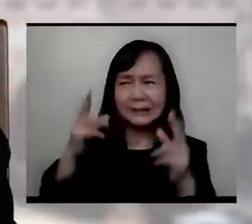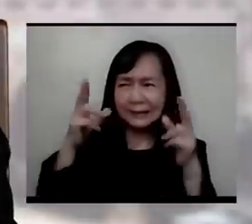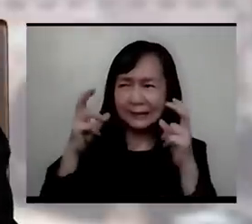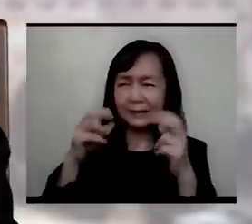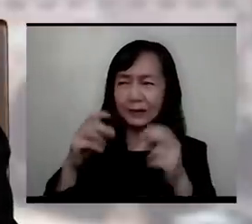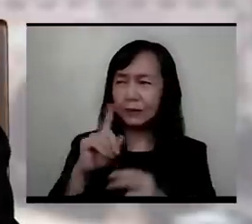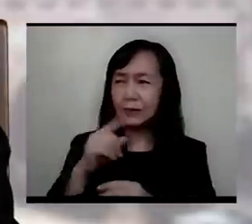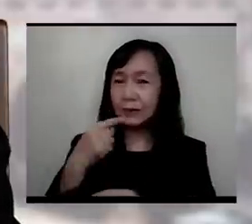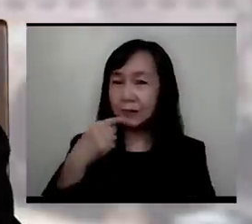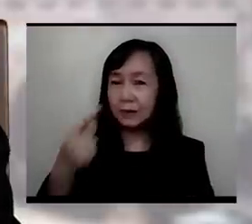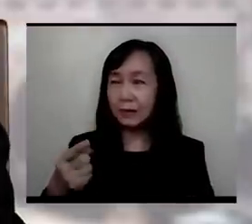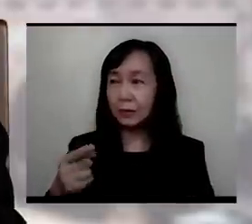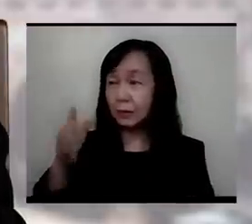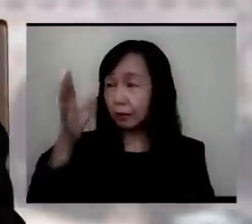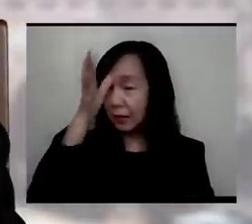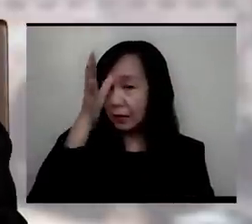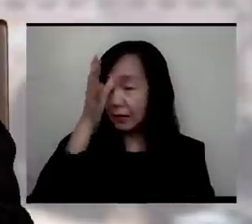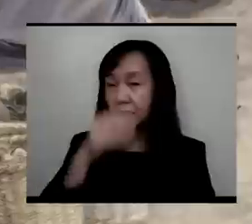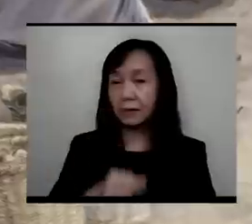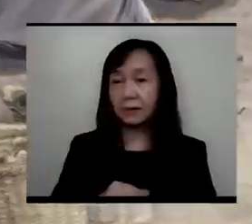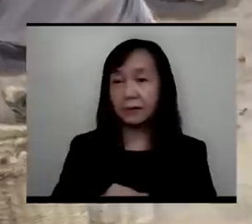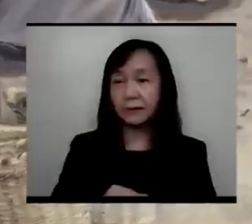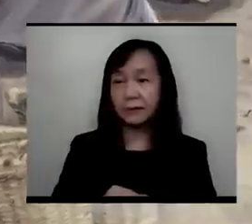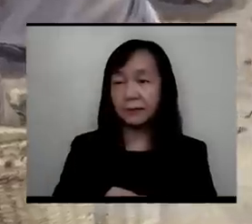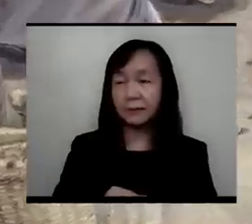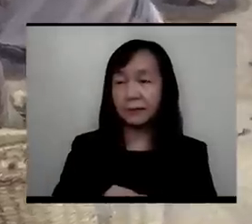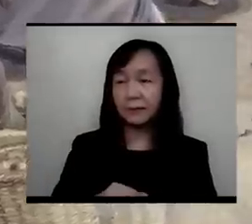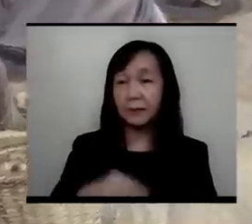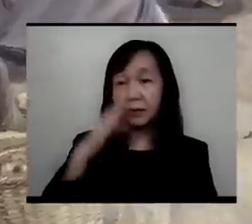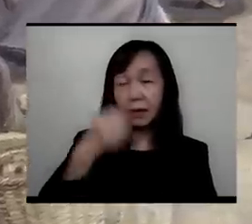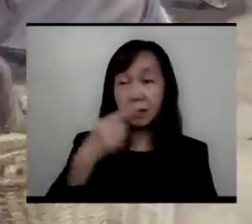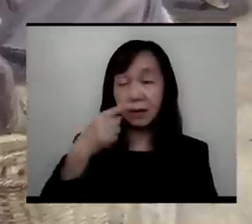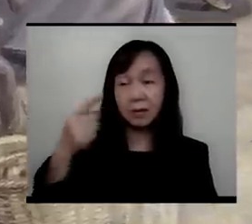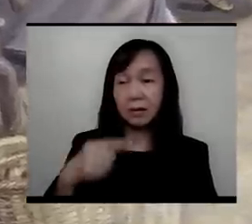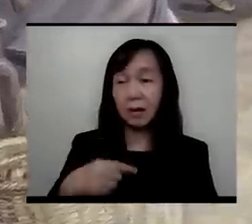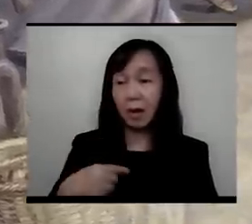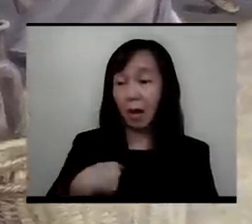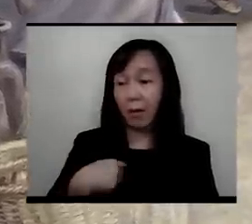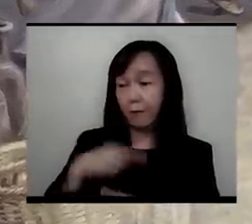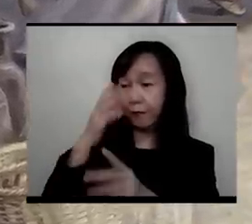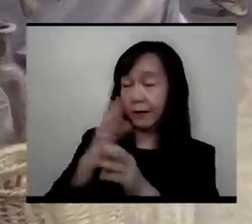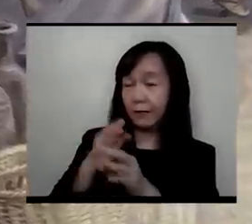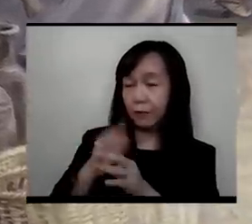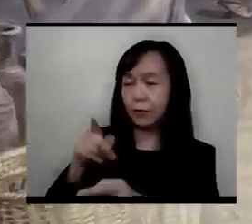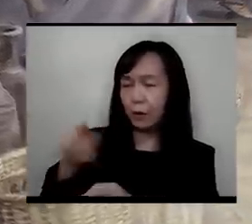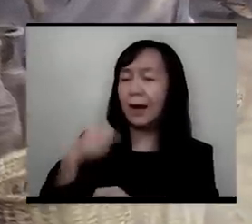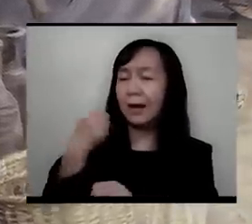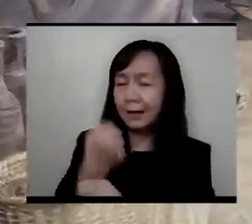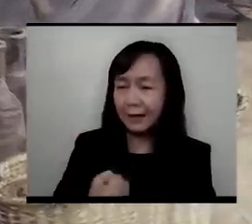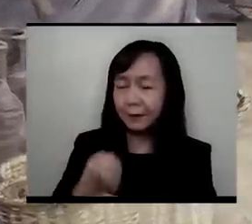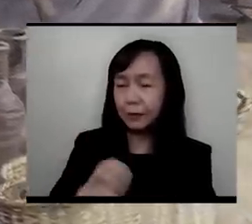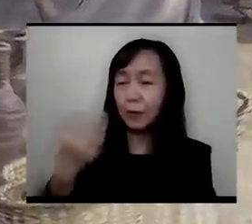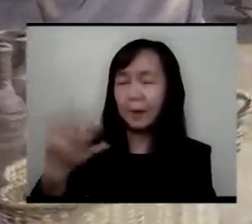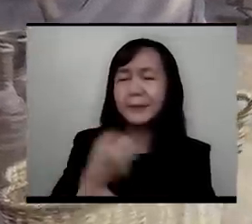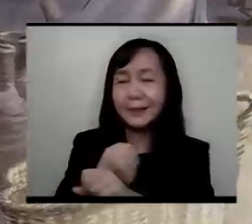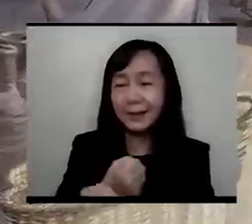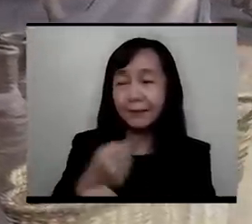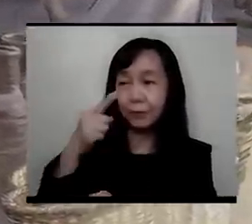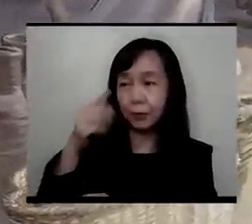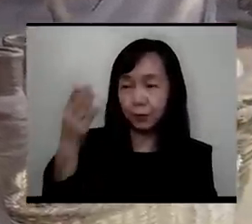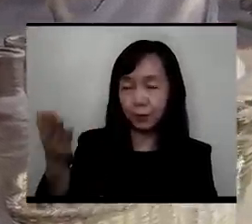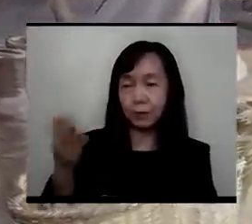to his words To his father He said I have been faithful to you I have labored for you I have slaved for you